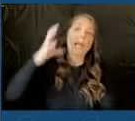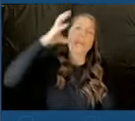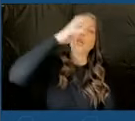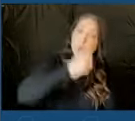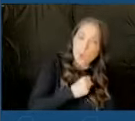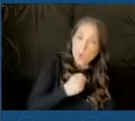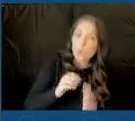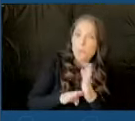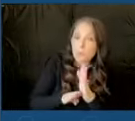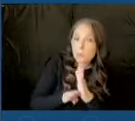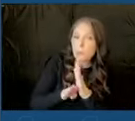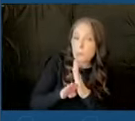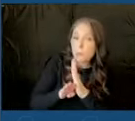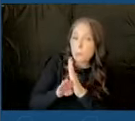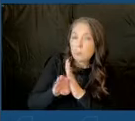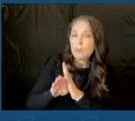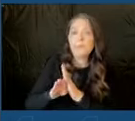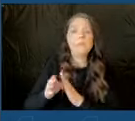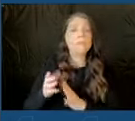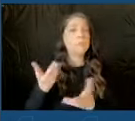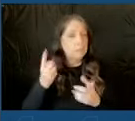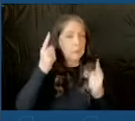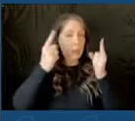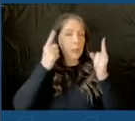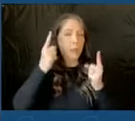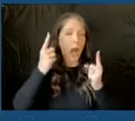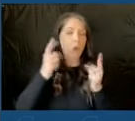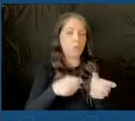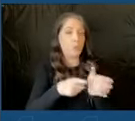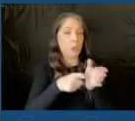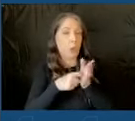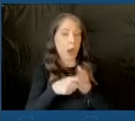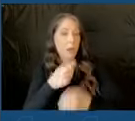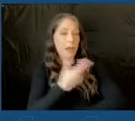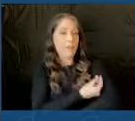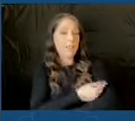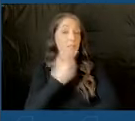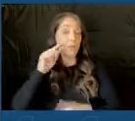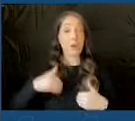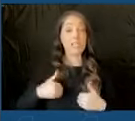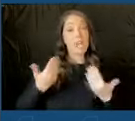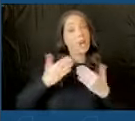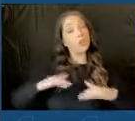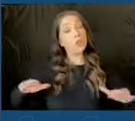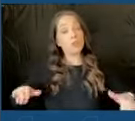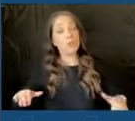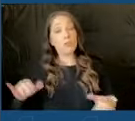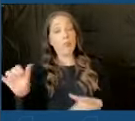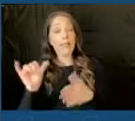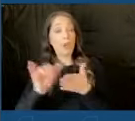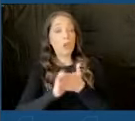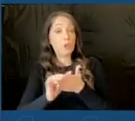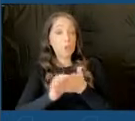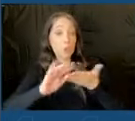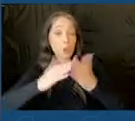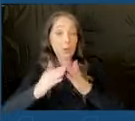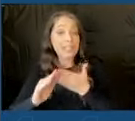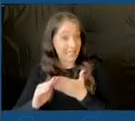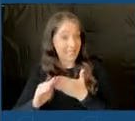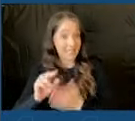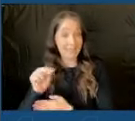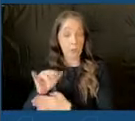there any consideration to mandating the vaccine for young children, as New York City already does and has established case law for the